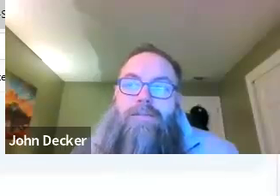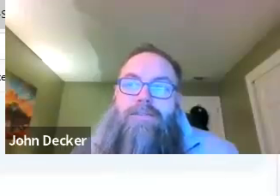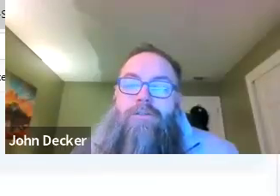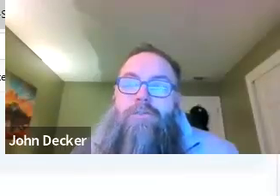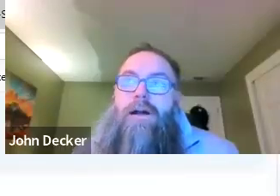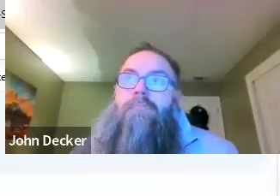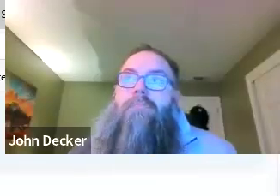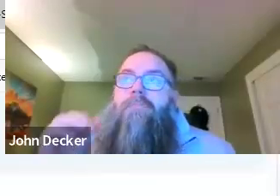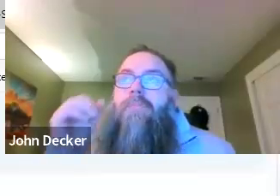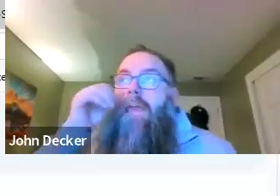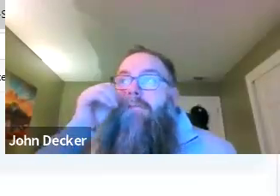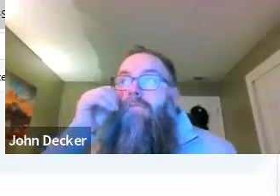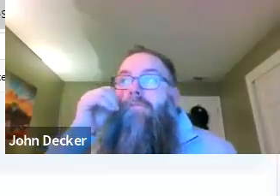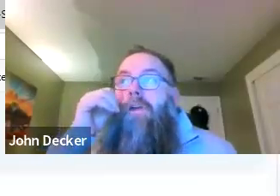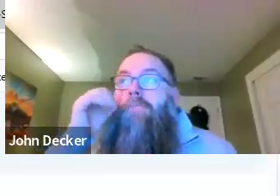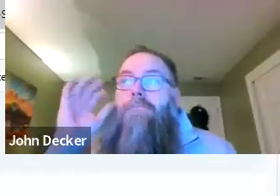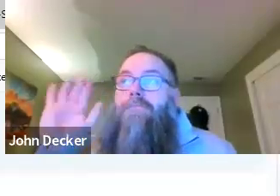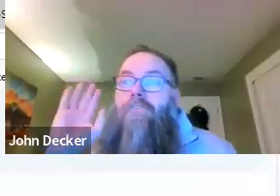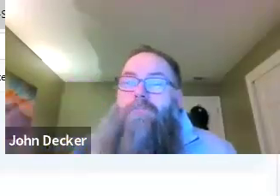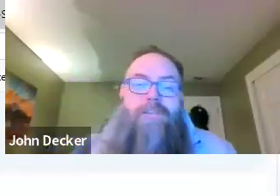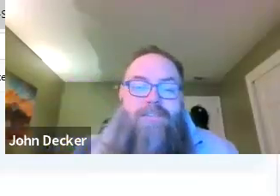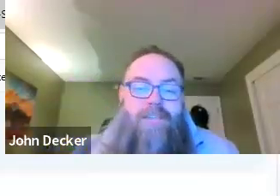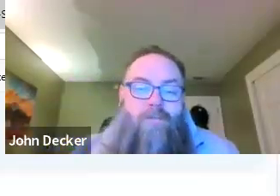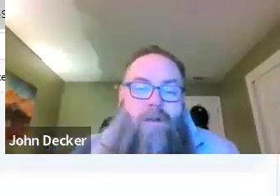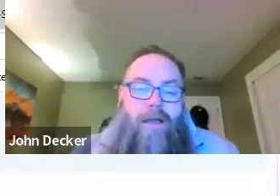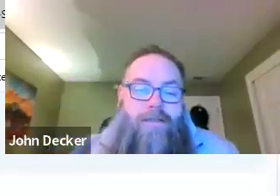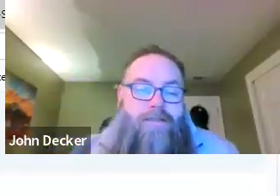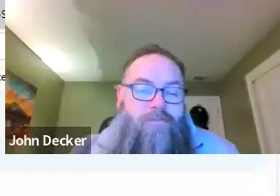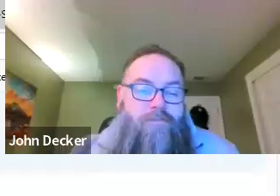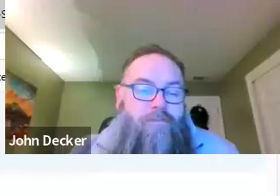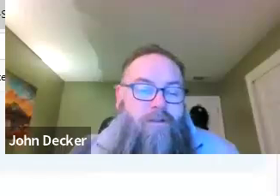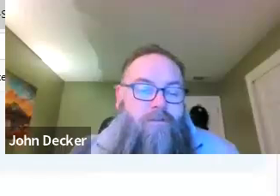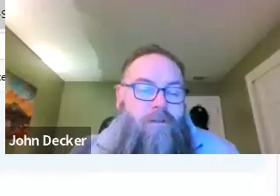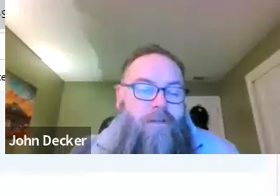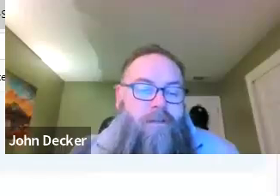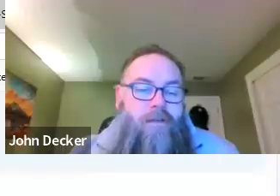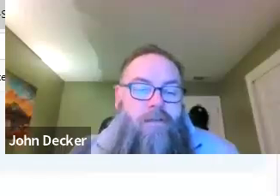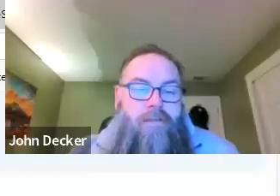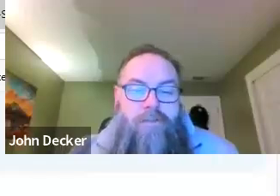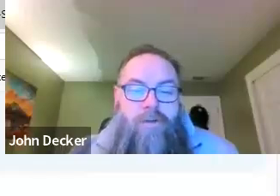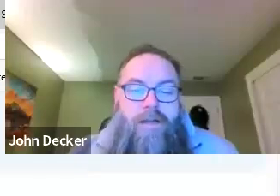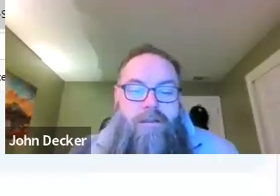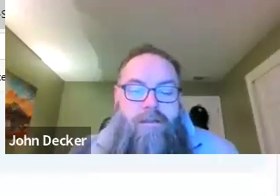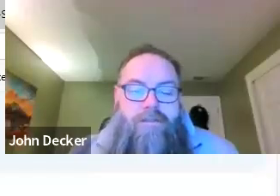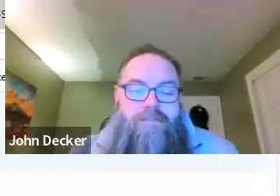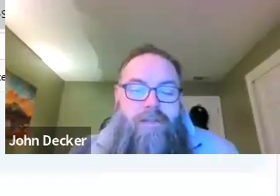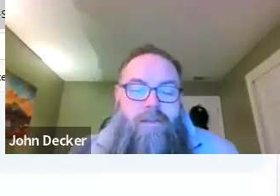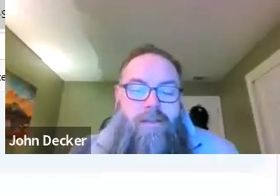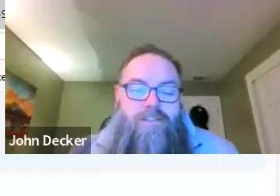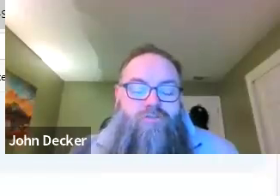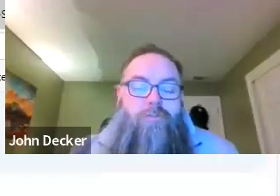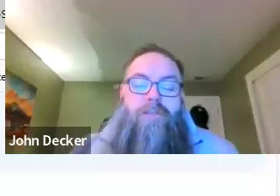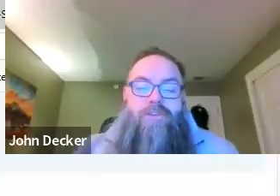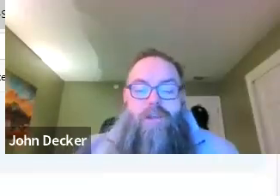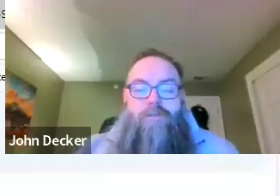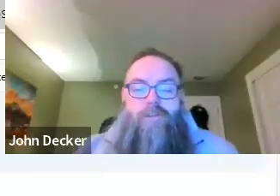in. And so again, we're very, very pleased to see where we're at as a service provider community. Thank you, guys. It has